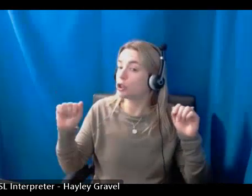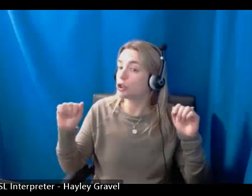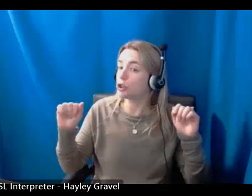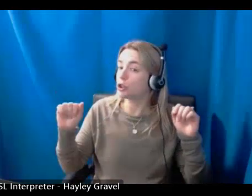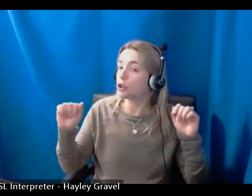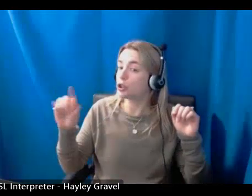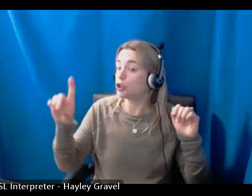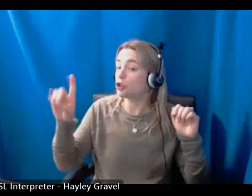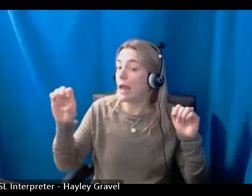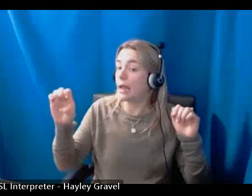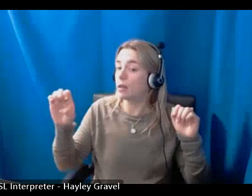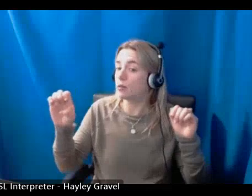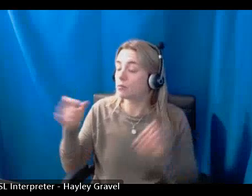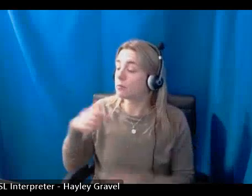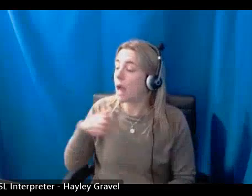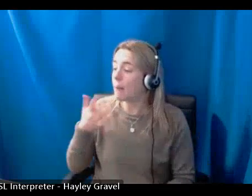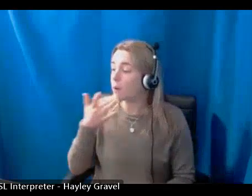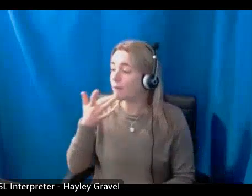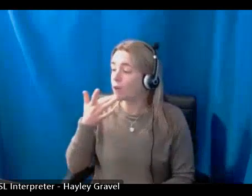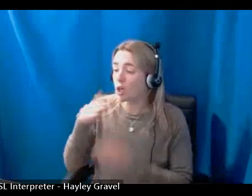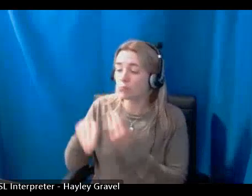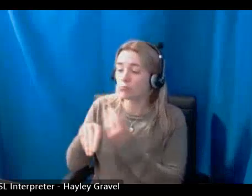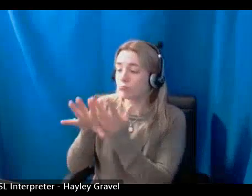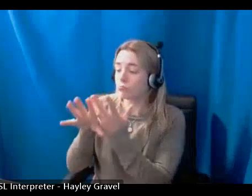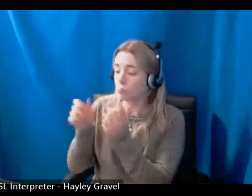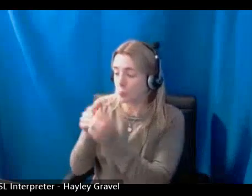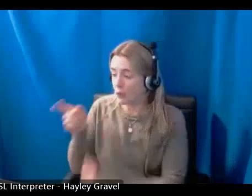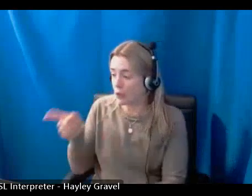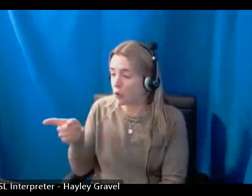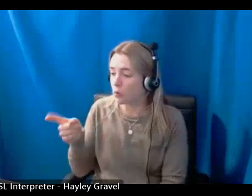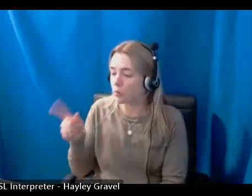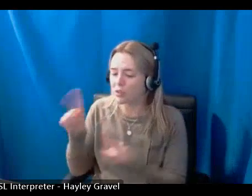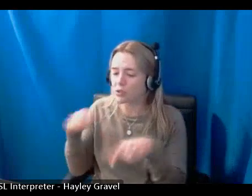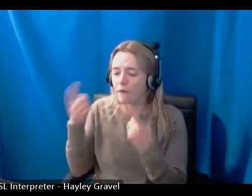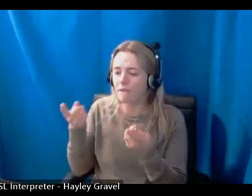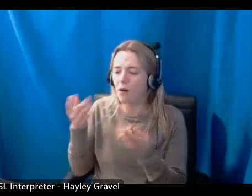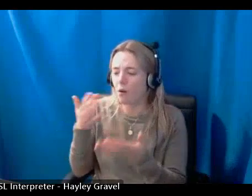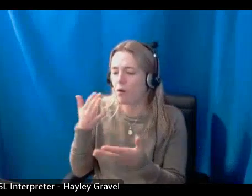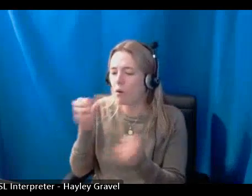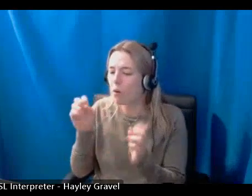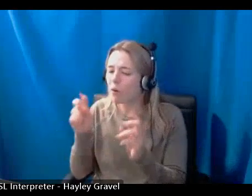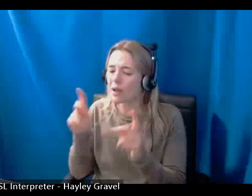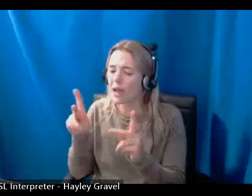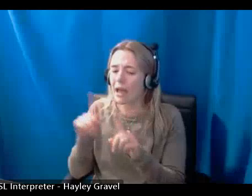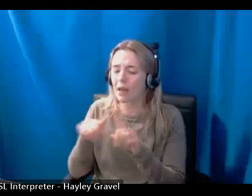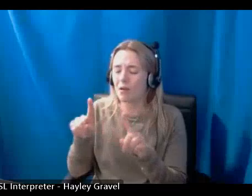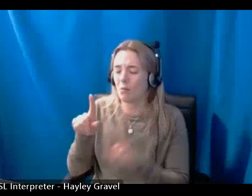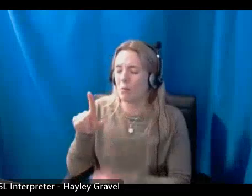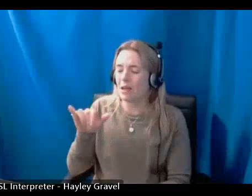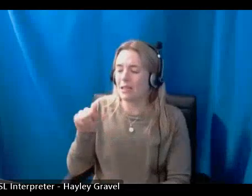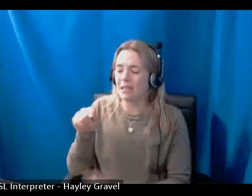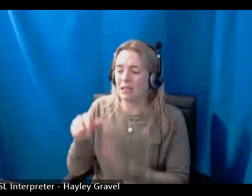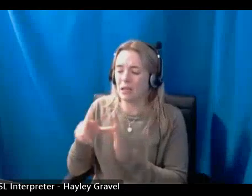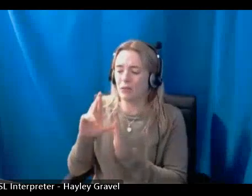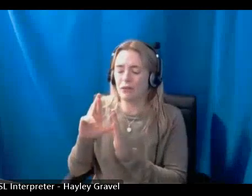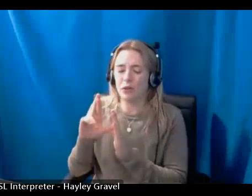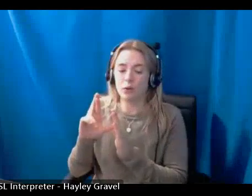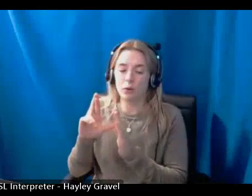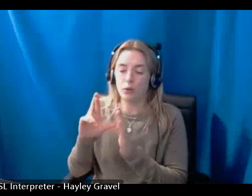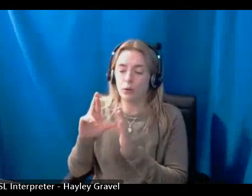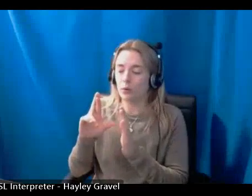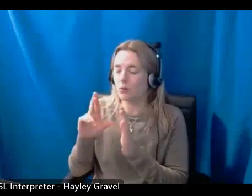I would just like to set up a conference as well. Okay. I've done pretty well so far, but I can say this one has me a bit. I think I'm thinking about it a